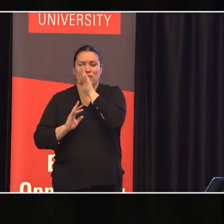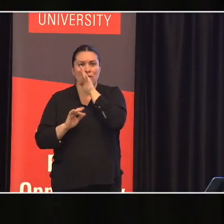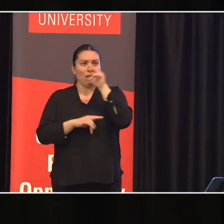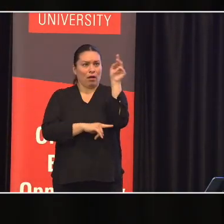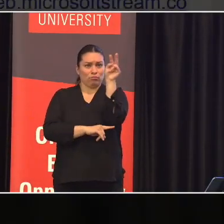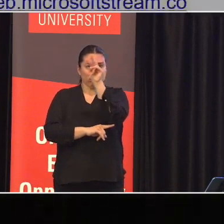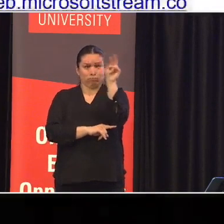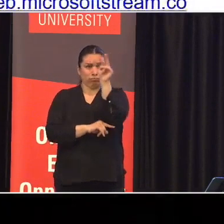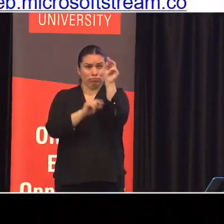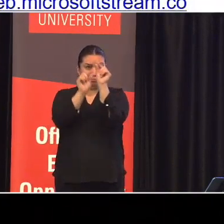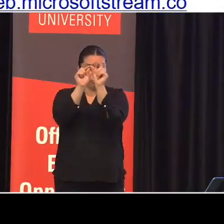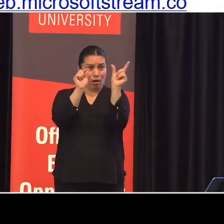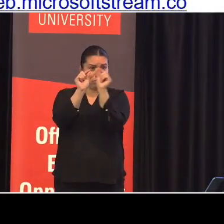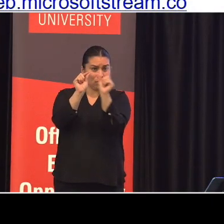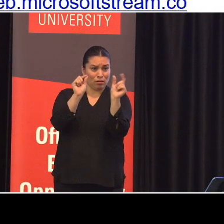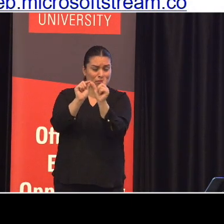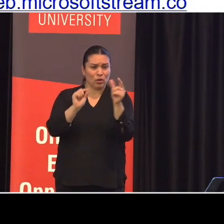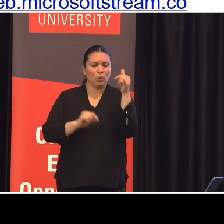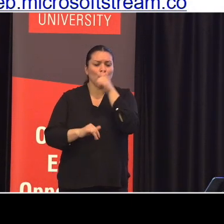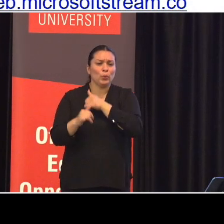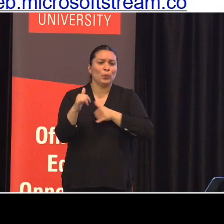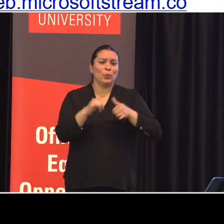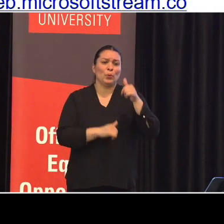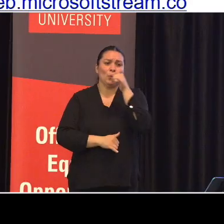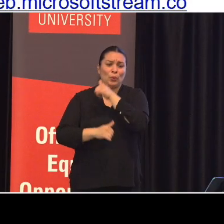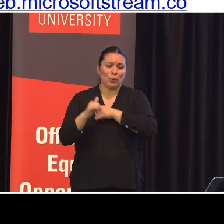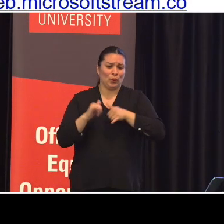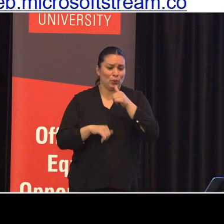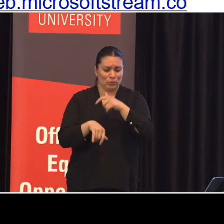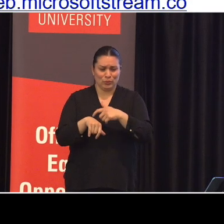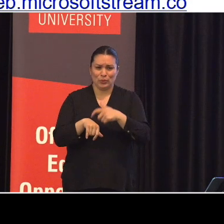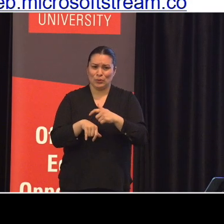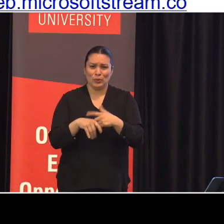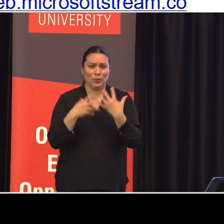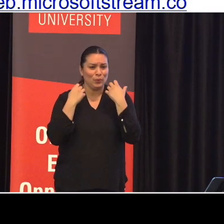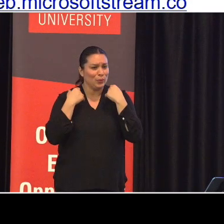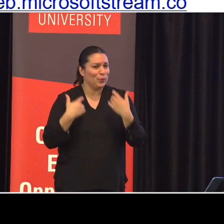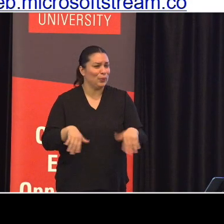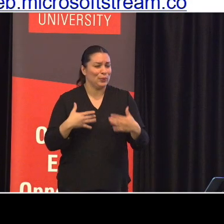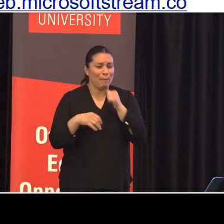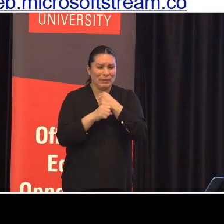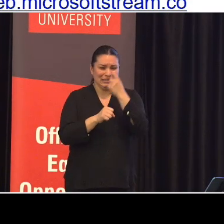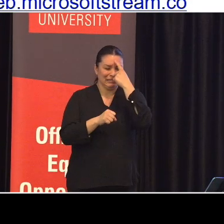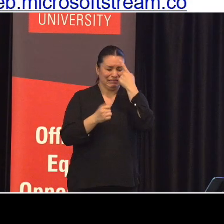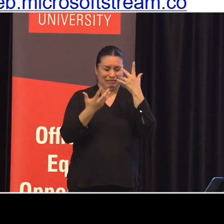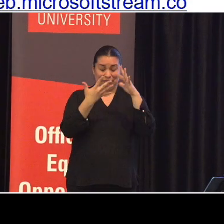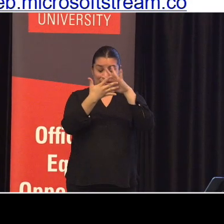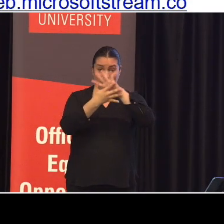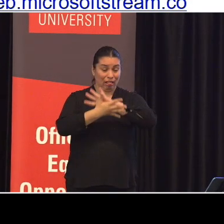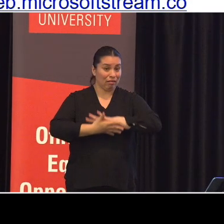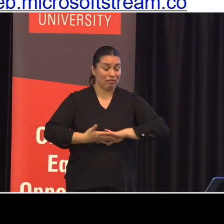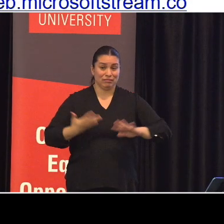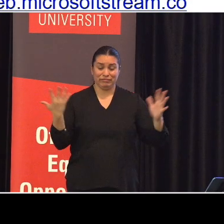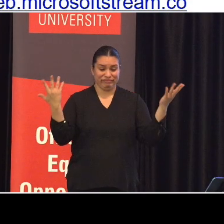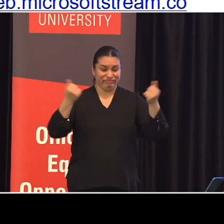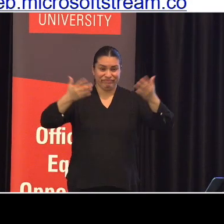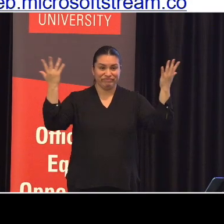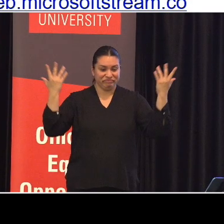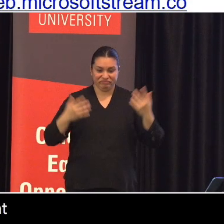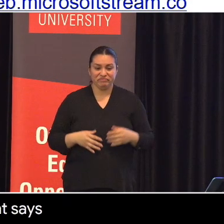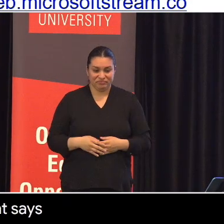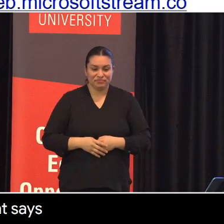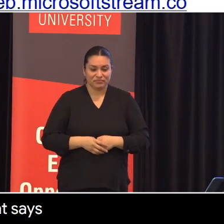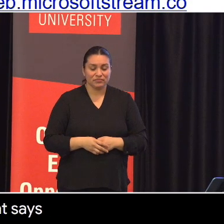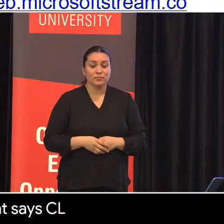URL. That will not make any sense to anyone. We also want to avoid ambiguous hyperlinks. So something that